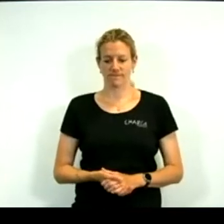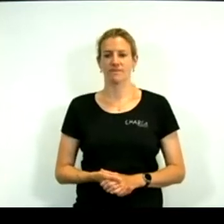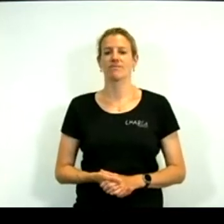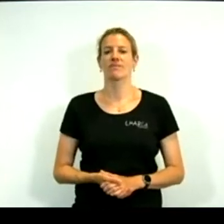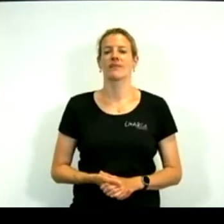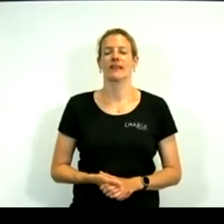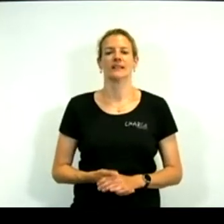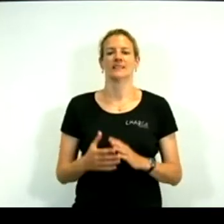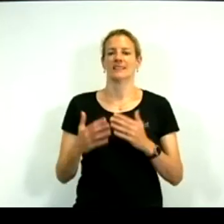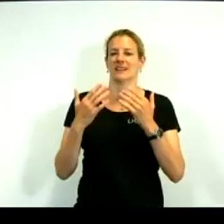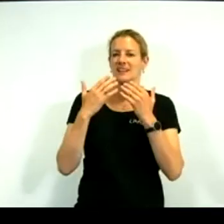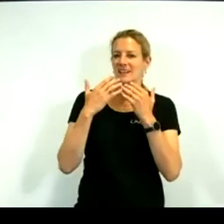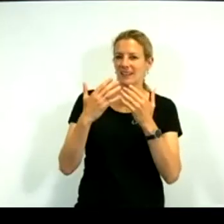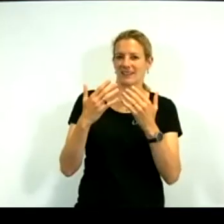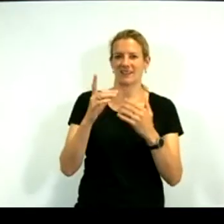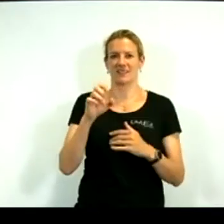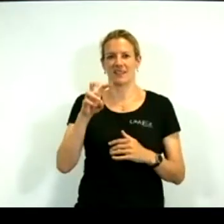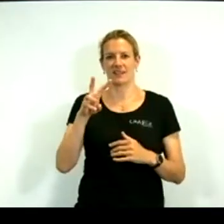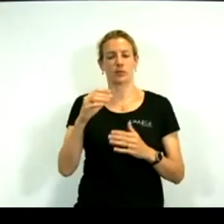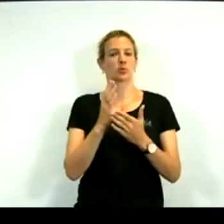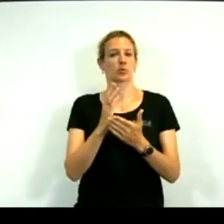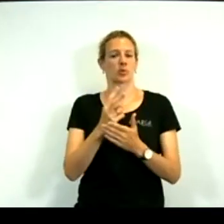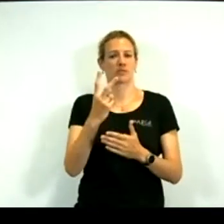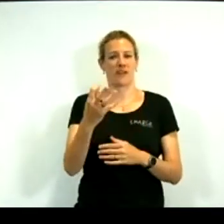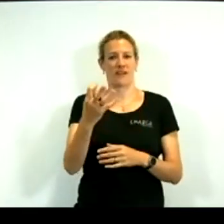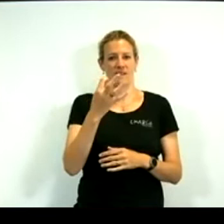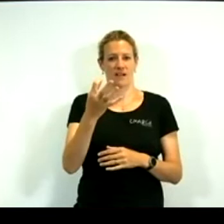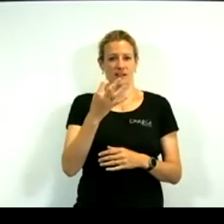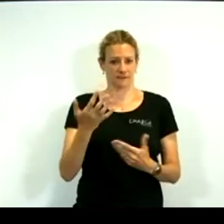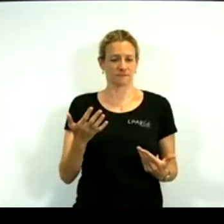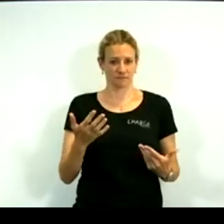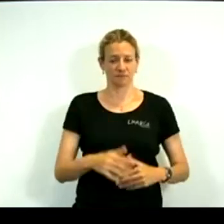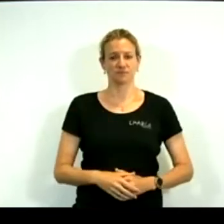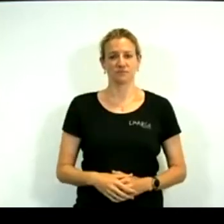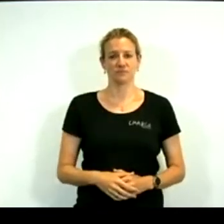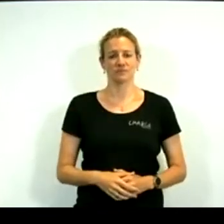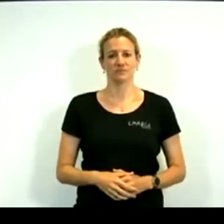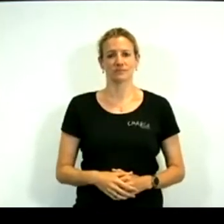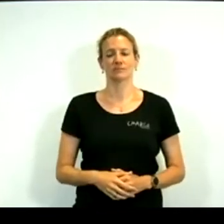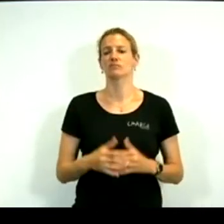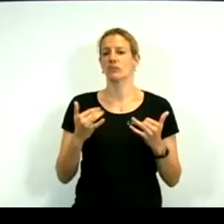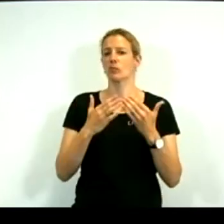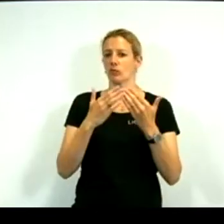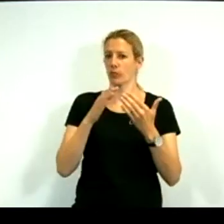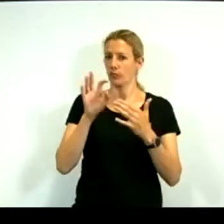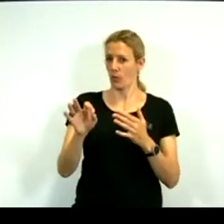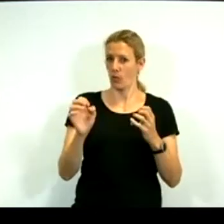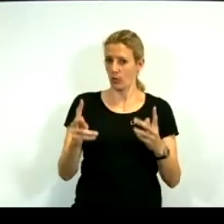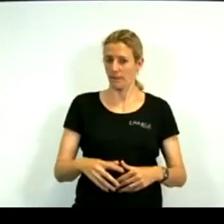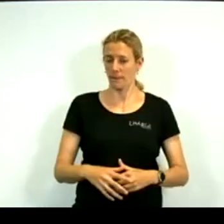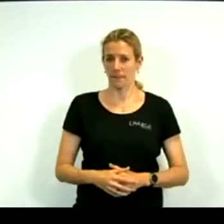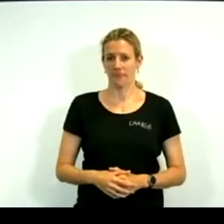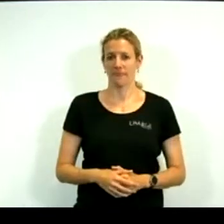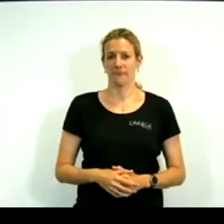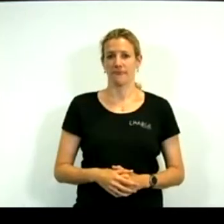Vielen Dank, David. Thank you, David. We have 2 questions in German already that people posted. I'll read them out